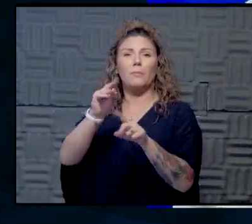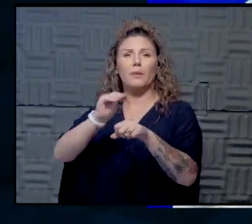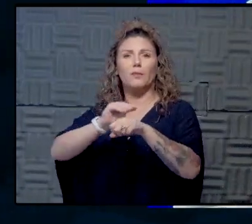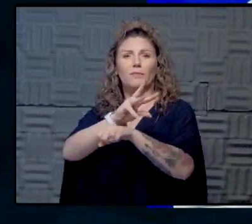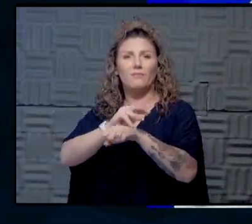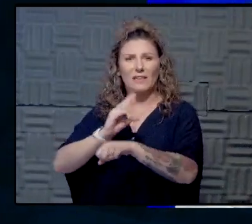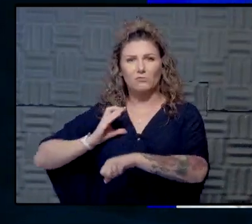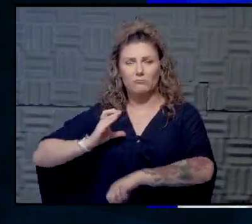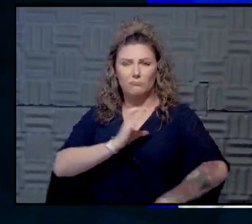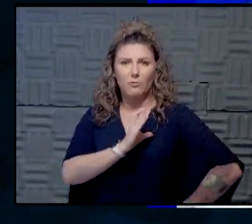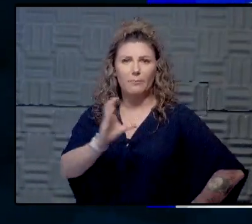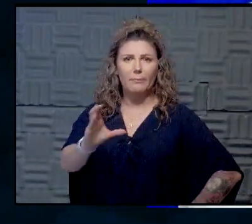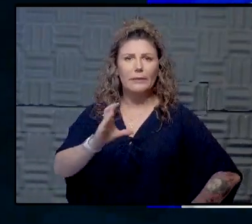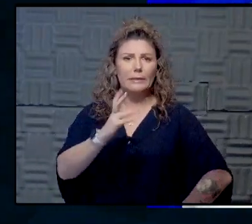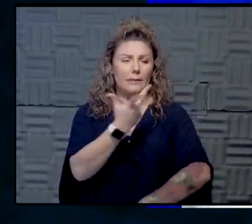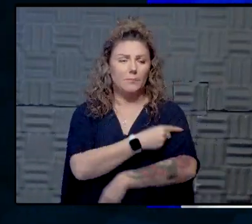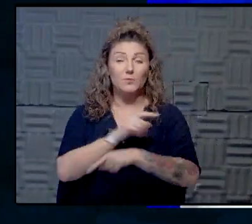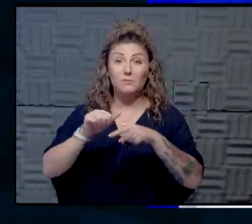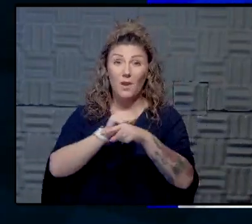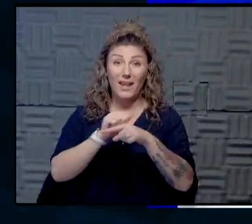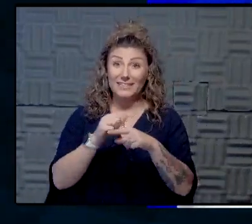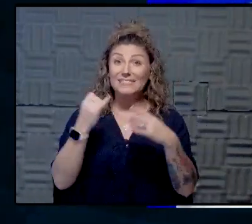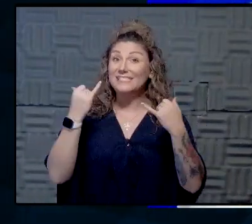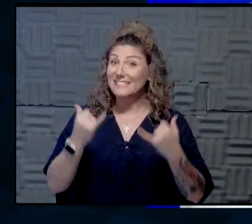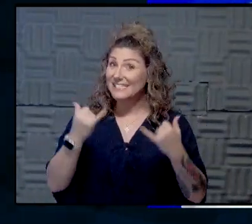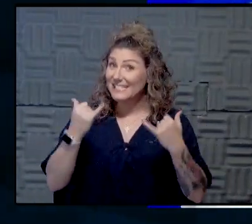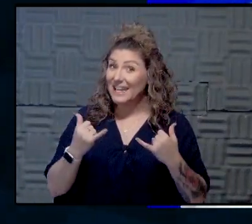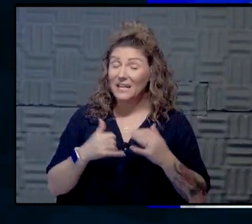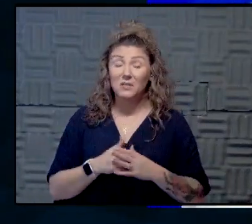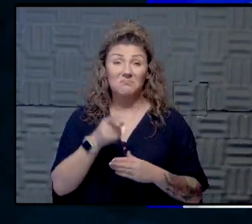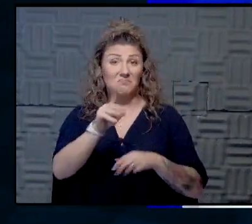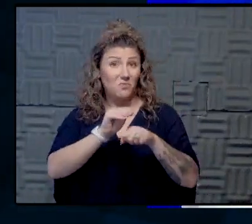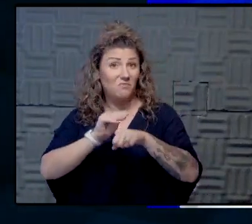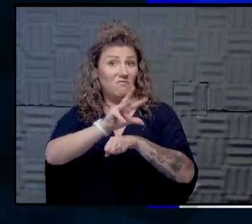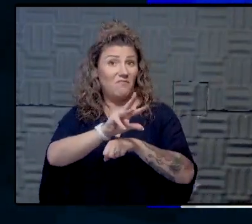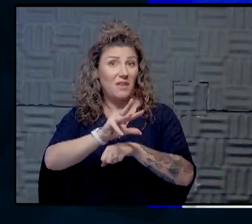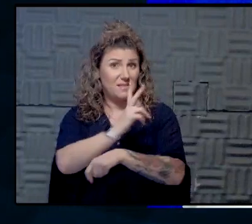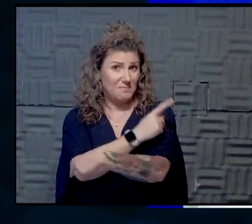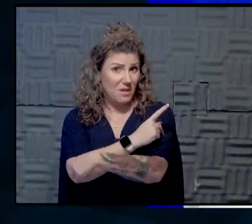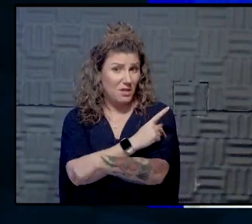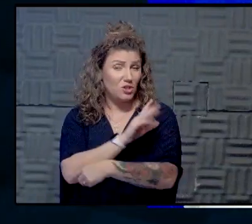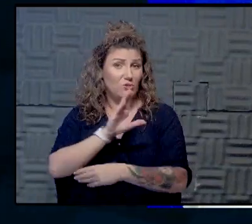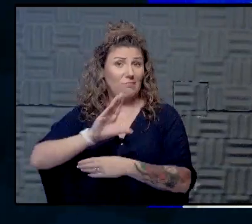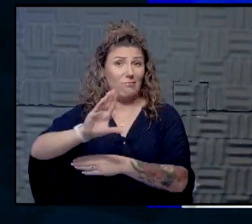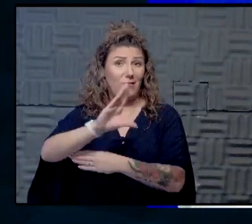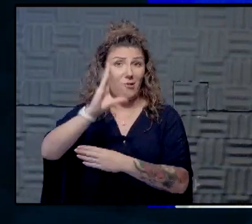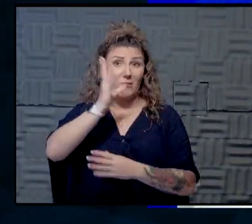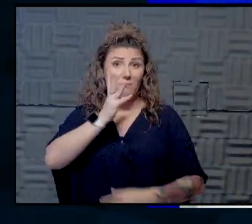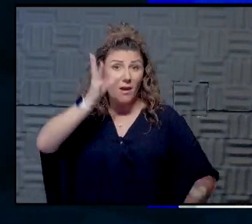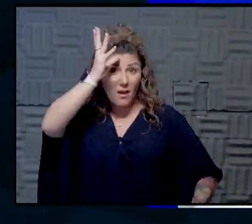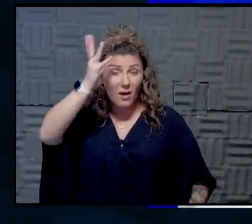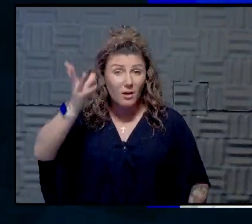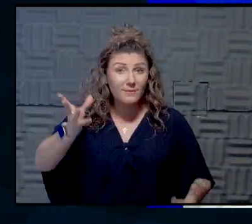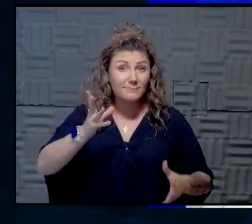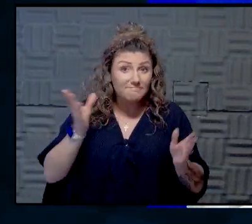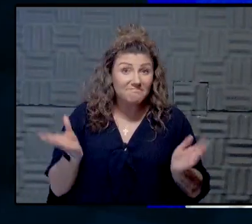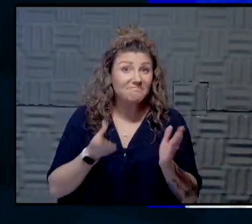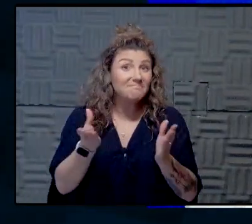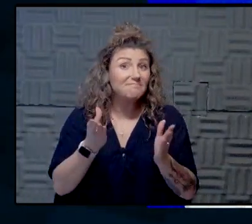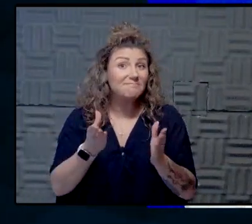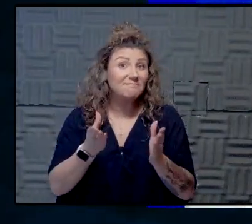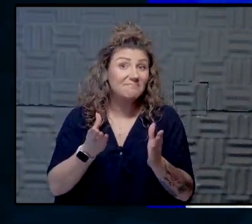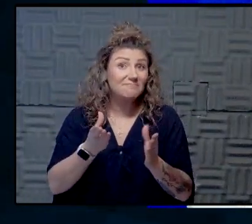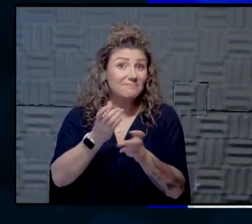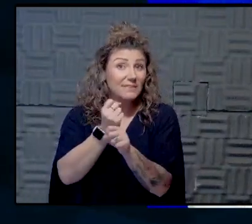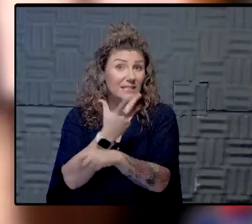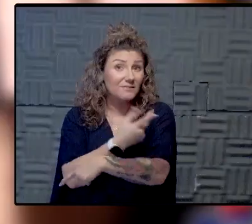on Immunization Practices today. Will you advise your patients and their parents to encourage them to